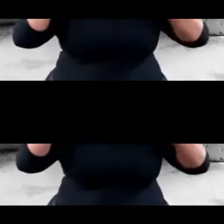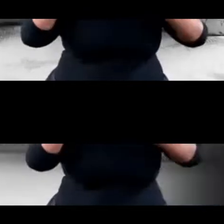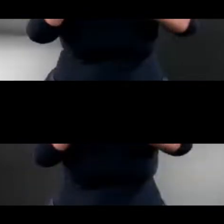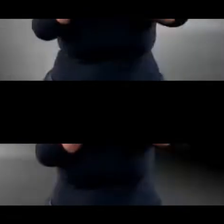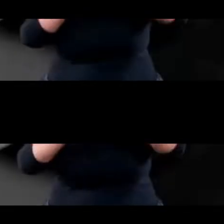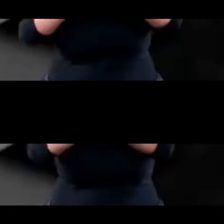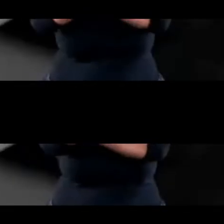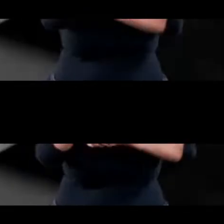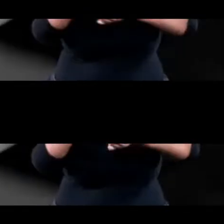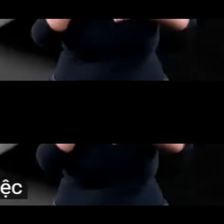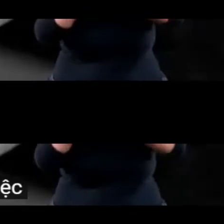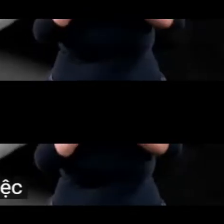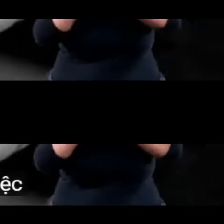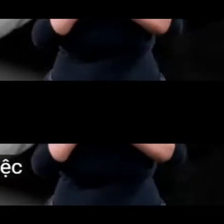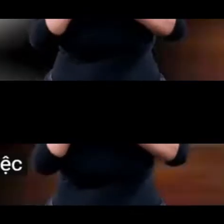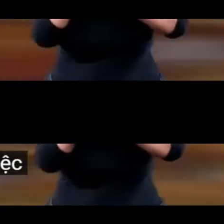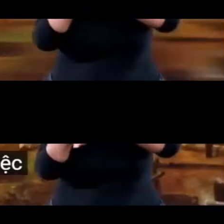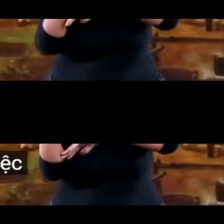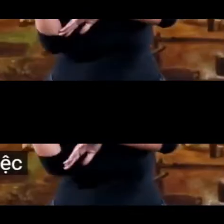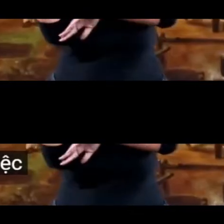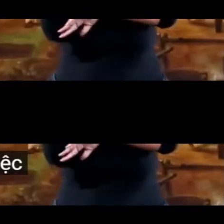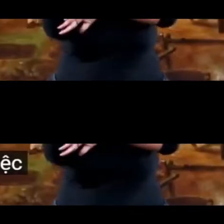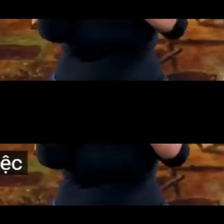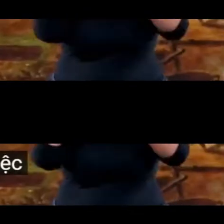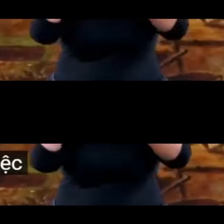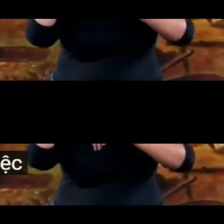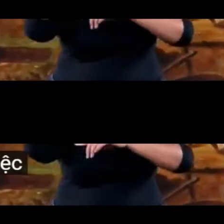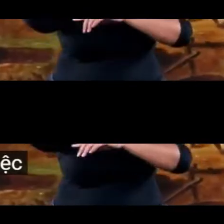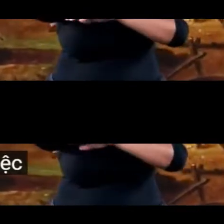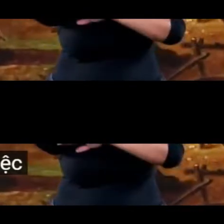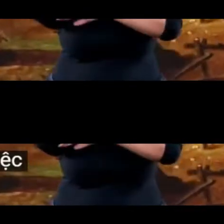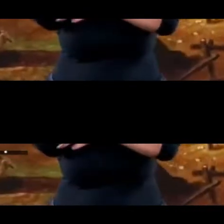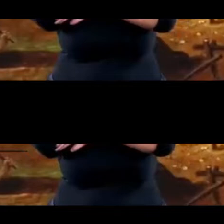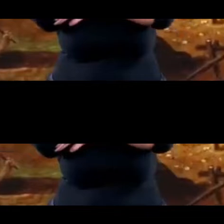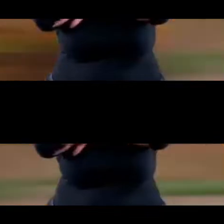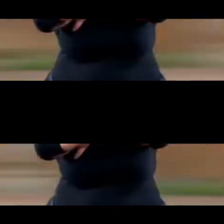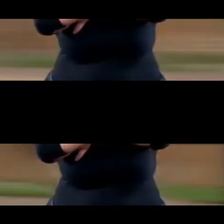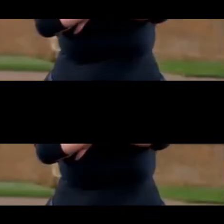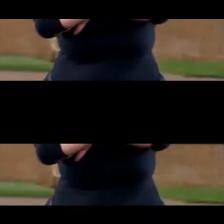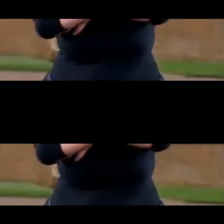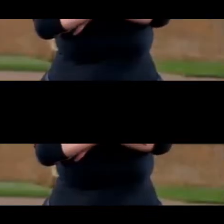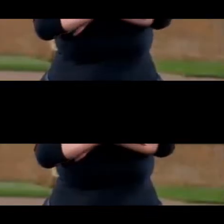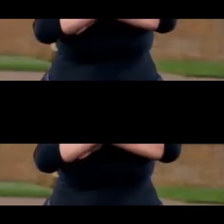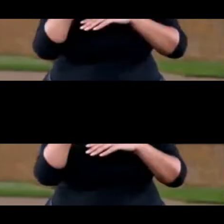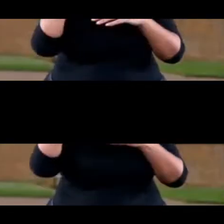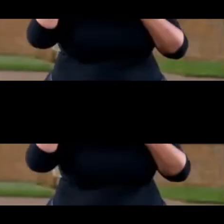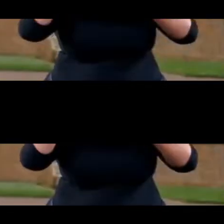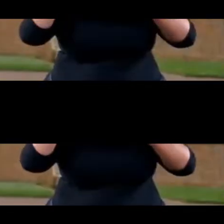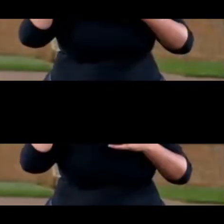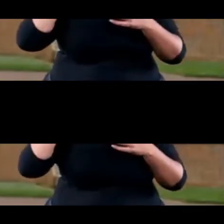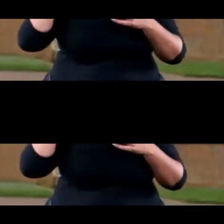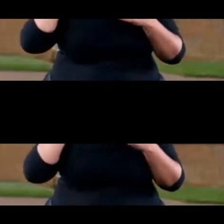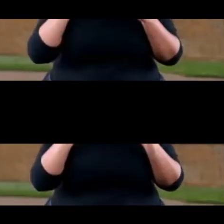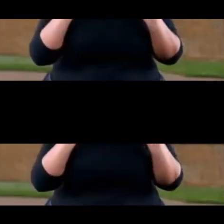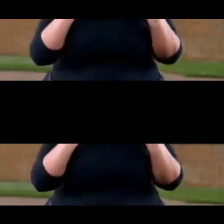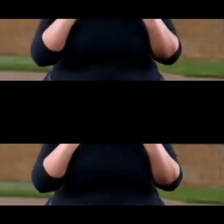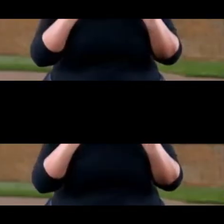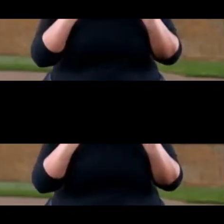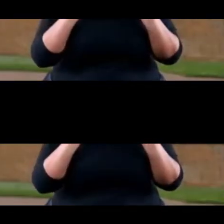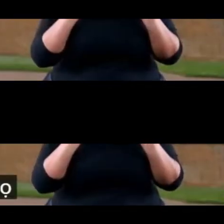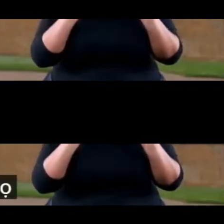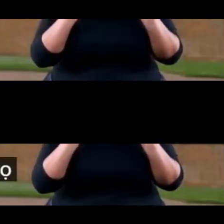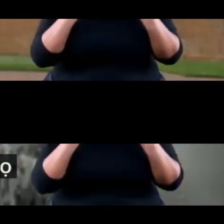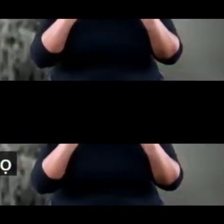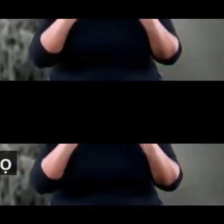to work. They worked all day long until the sun went down at night. Since there weren't machines in those days to help them do